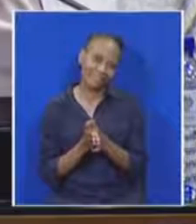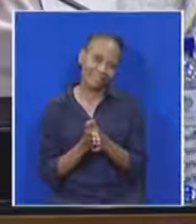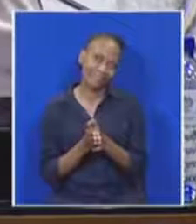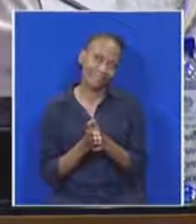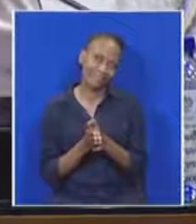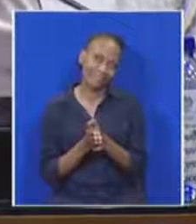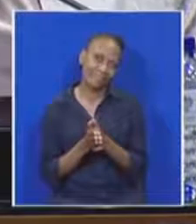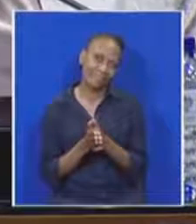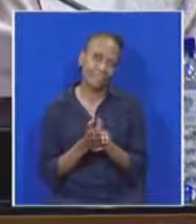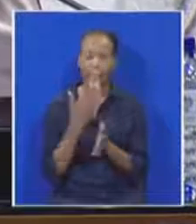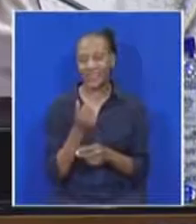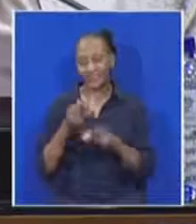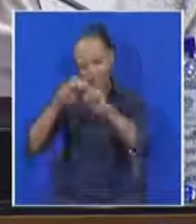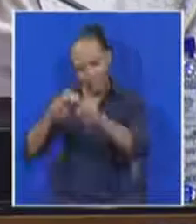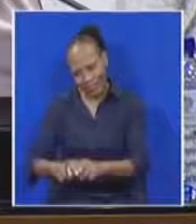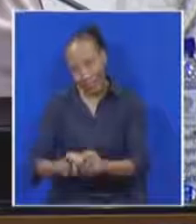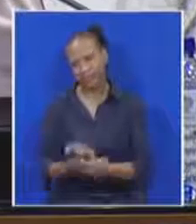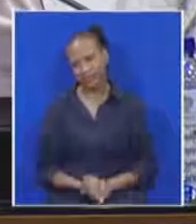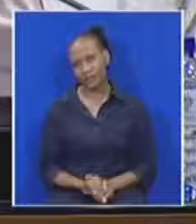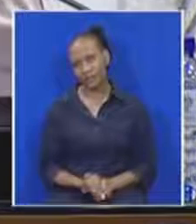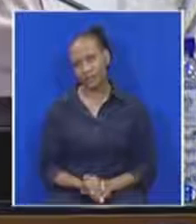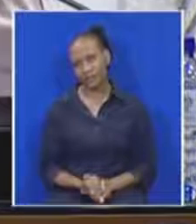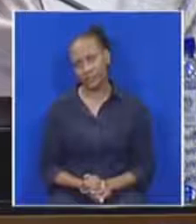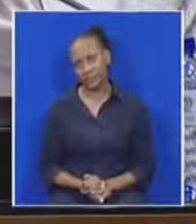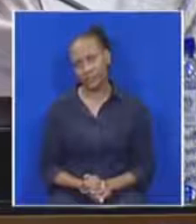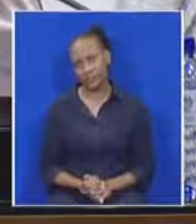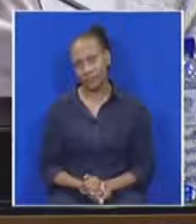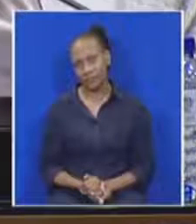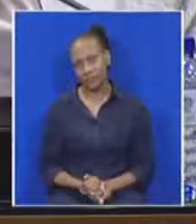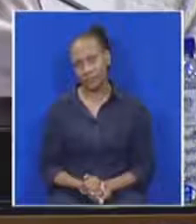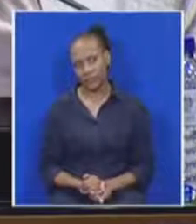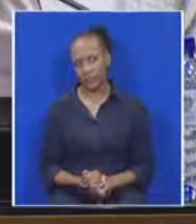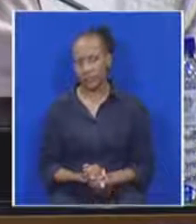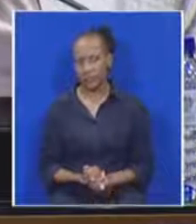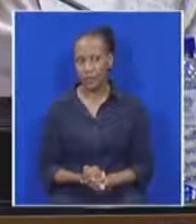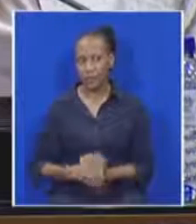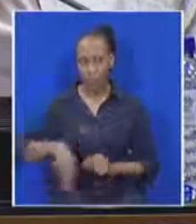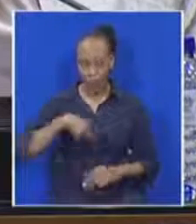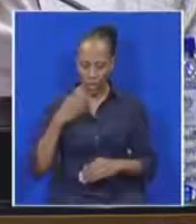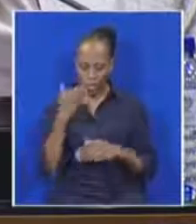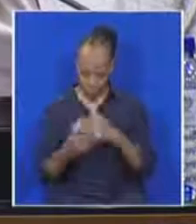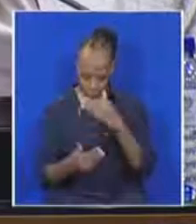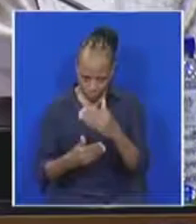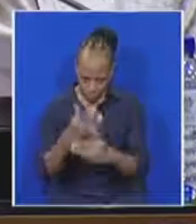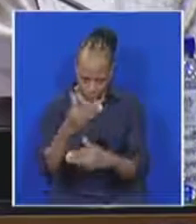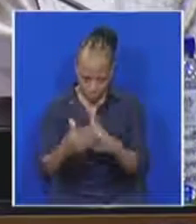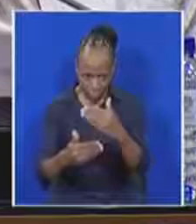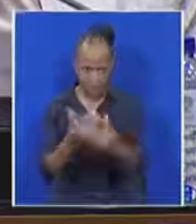to take your seats, to allow us to continue with this business of this house.